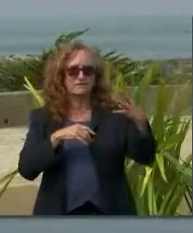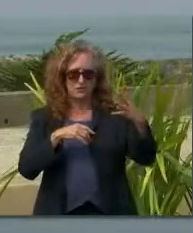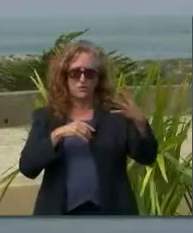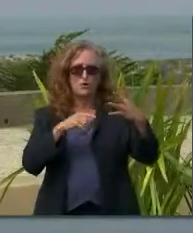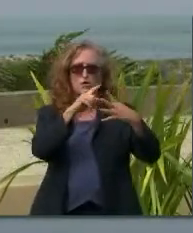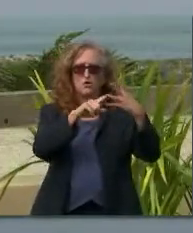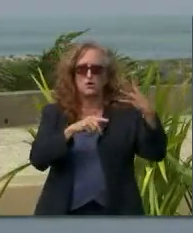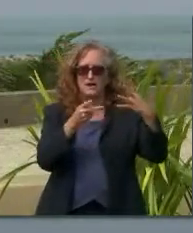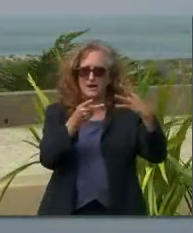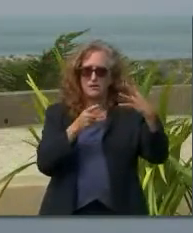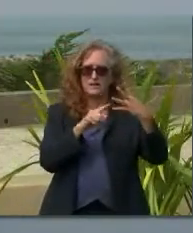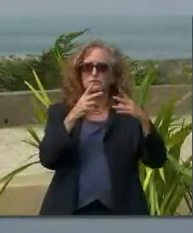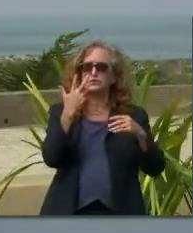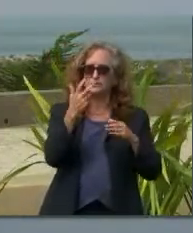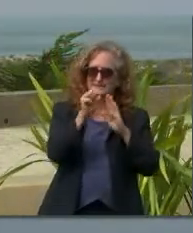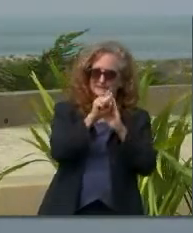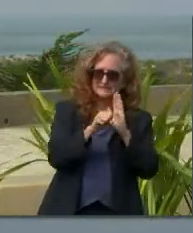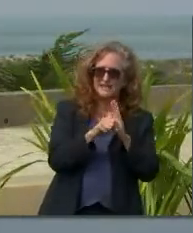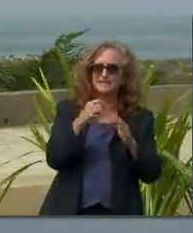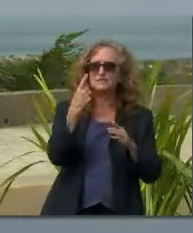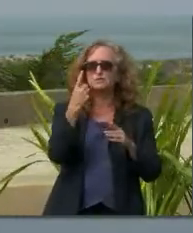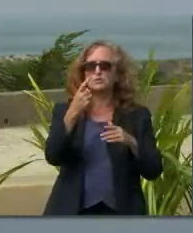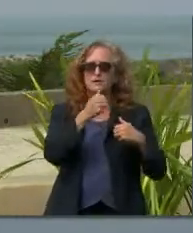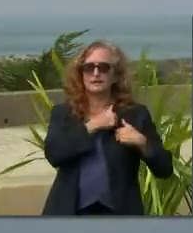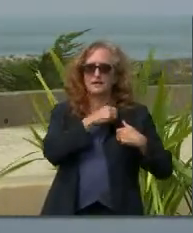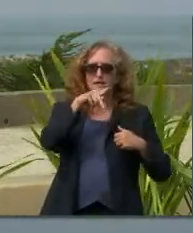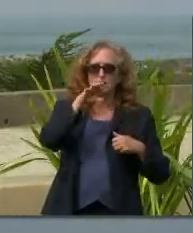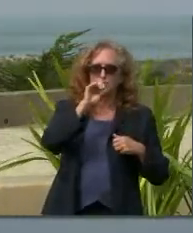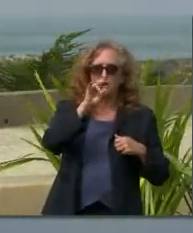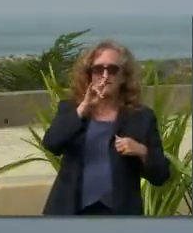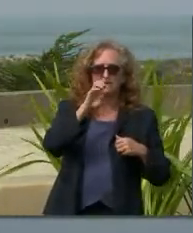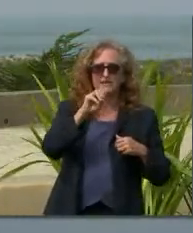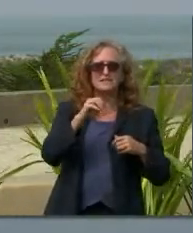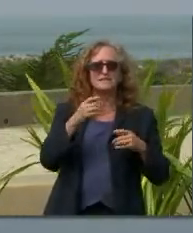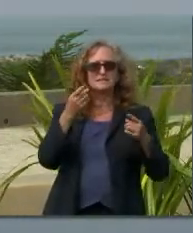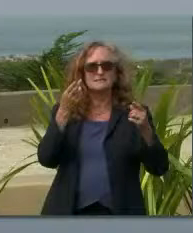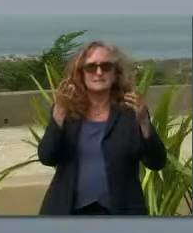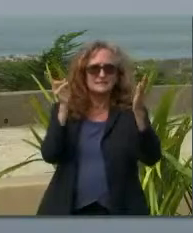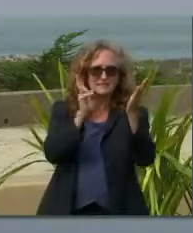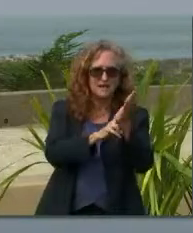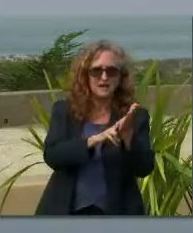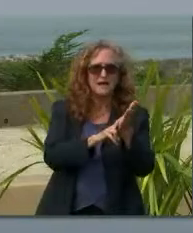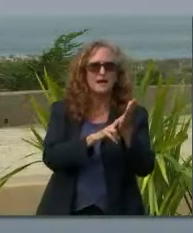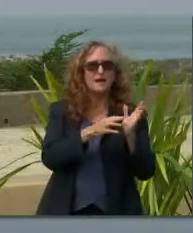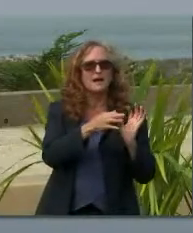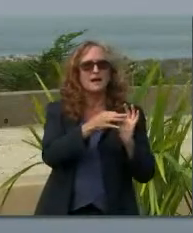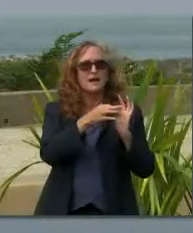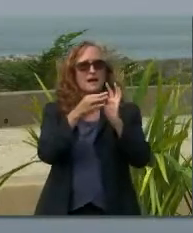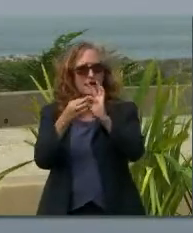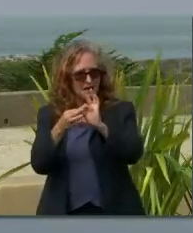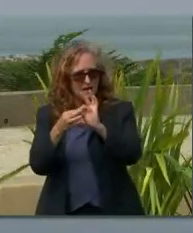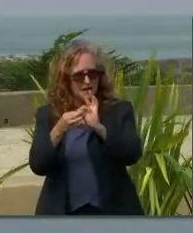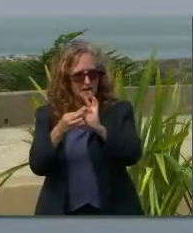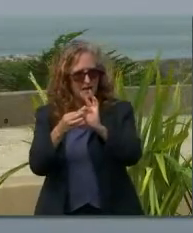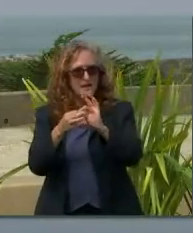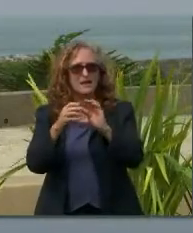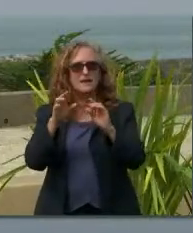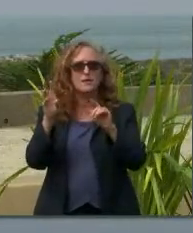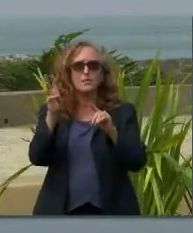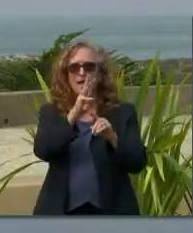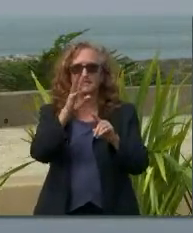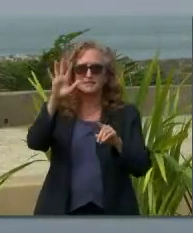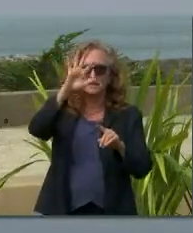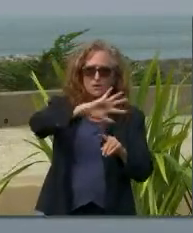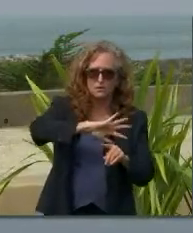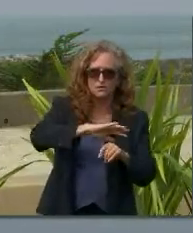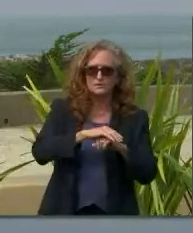the state signature the cooperation agreement is all from the West Coast of the Pacific. So do you